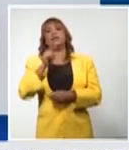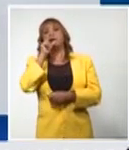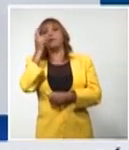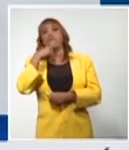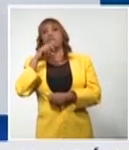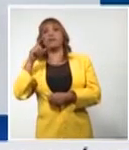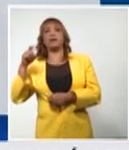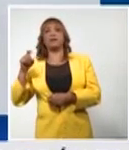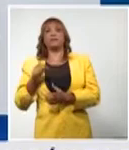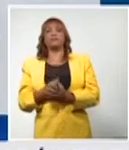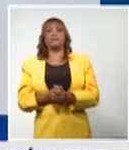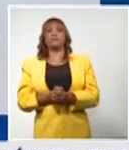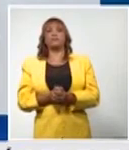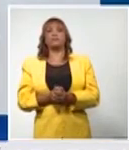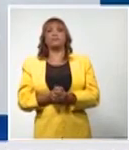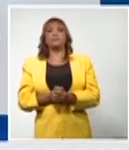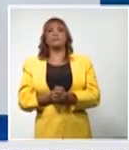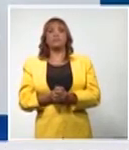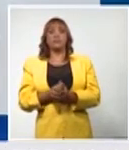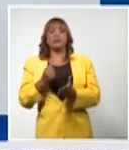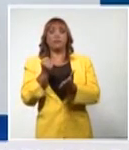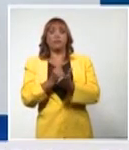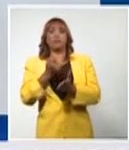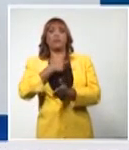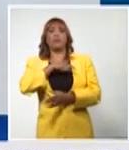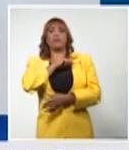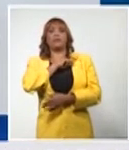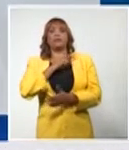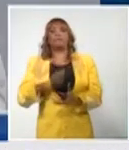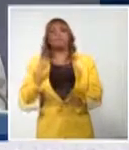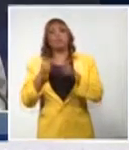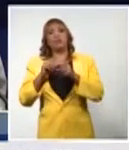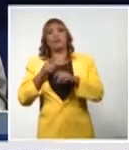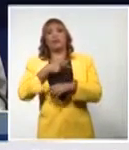los Baños and is a confirmed case contact.